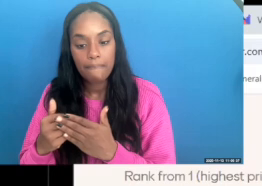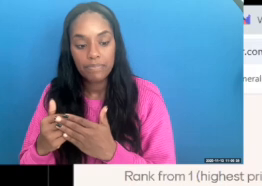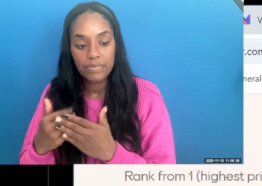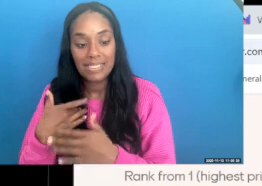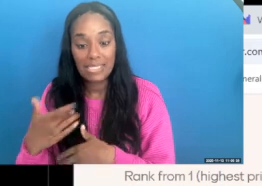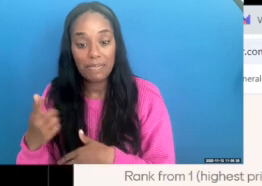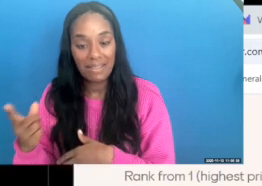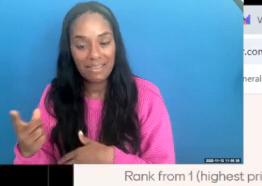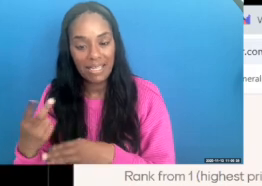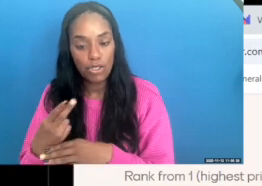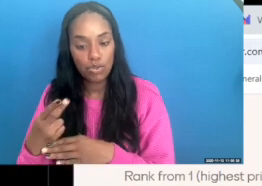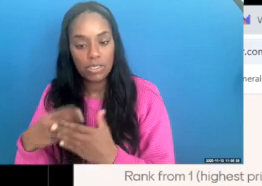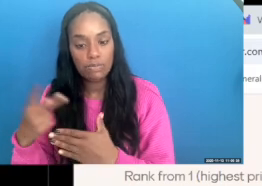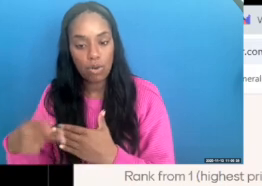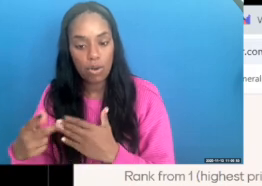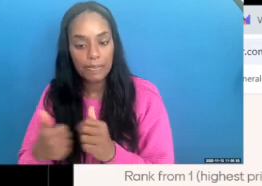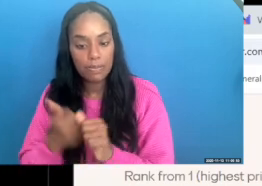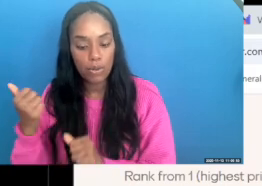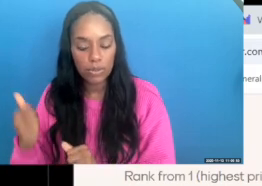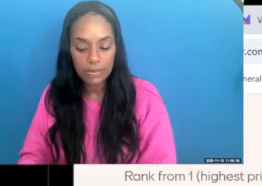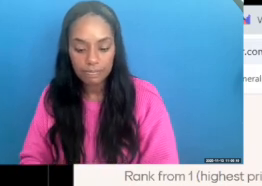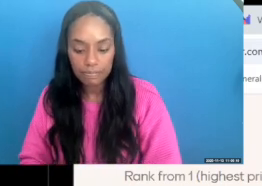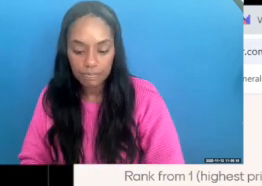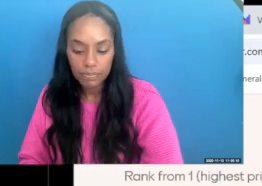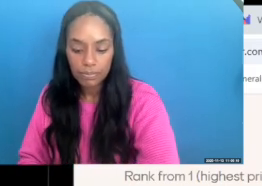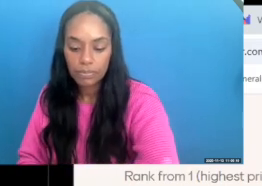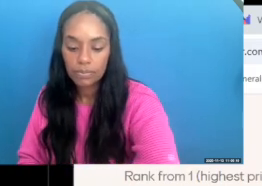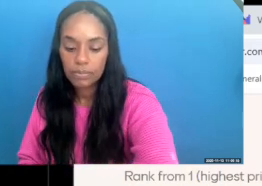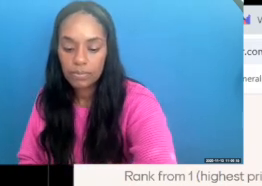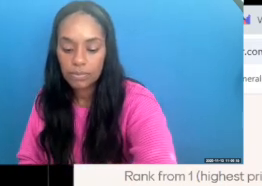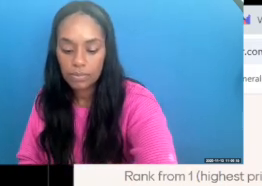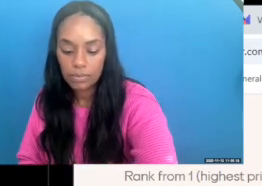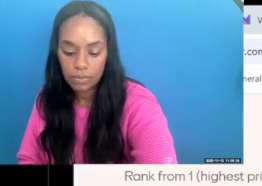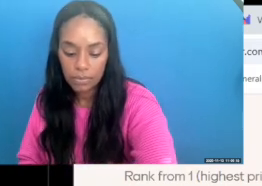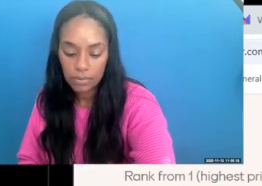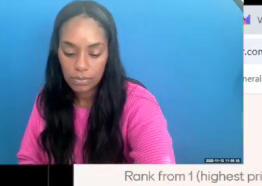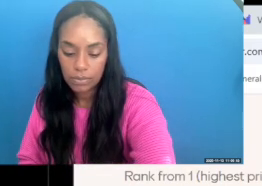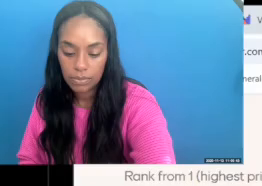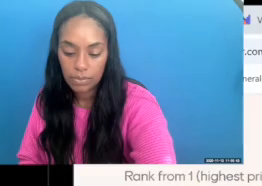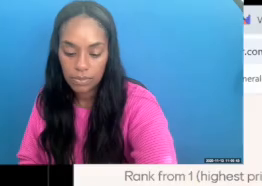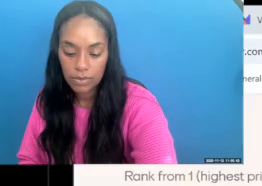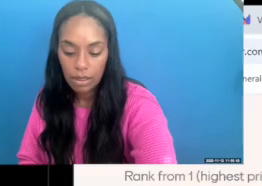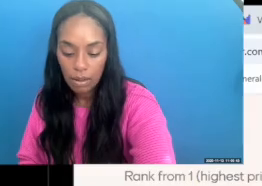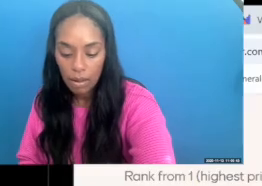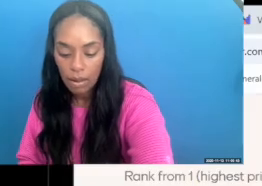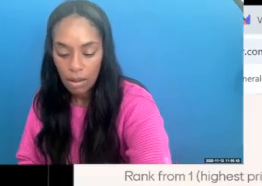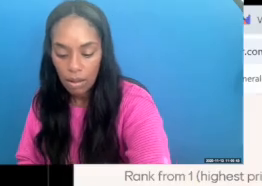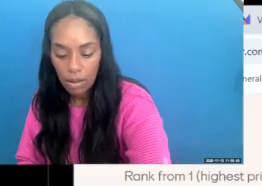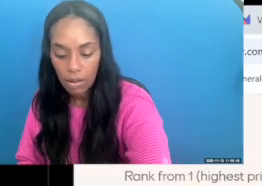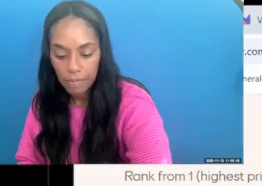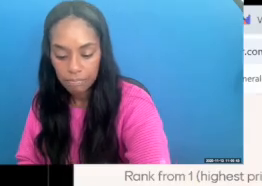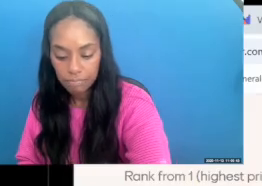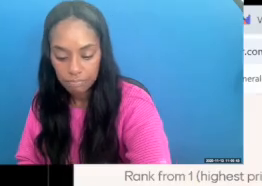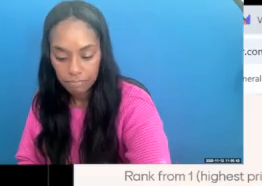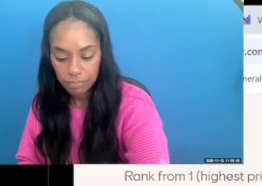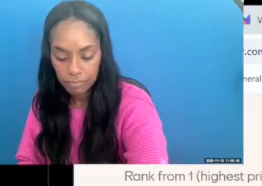extremely low incomes. They're often the dominant users of these programs. In the